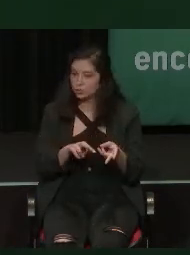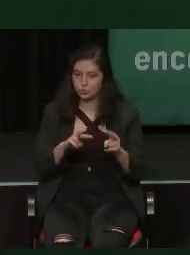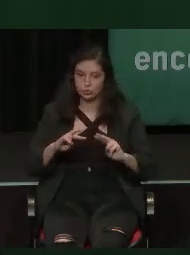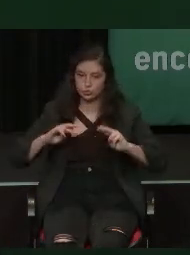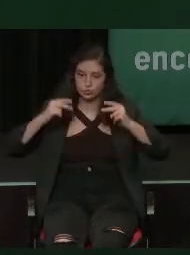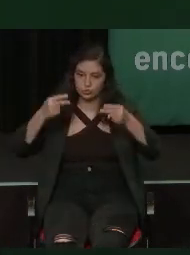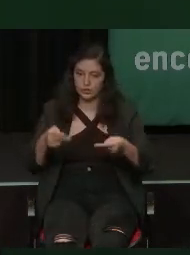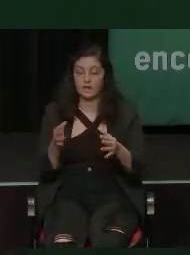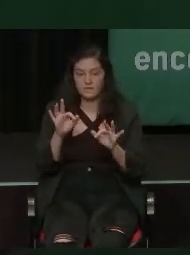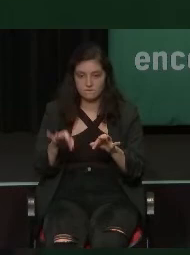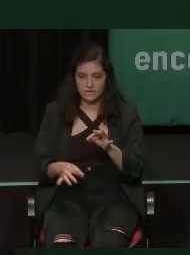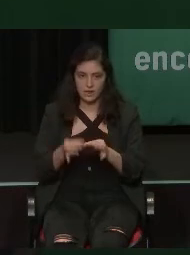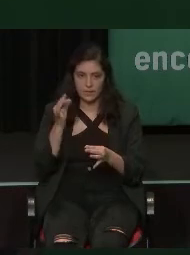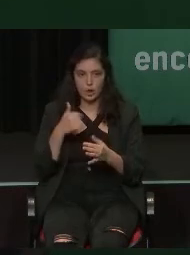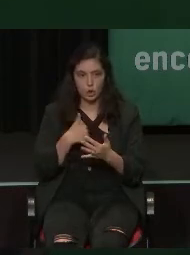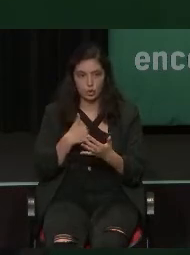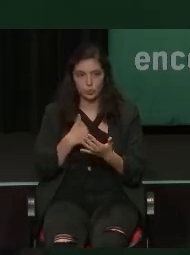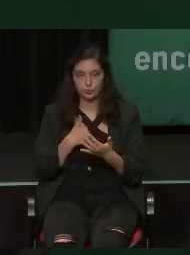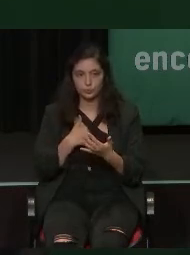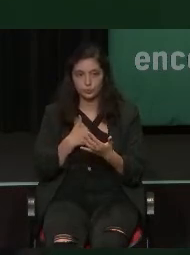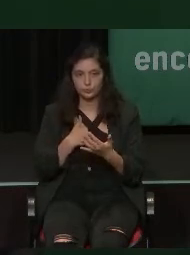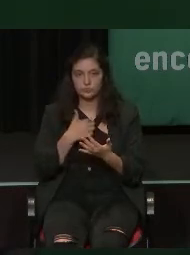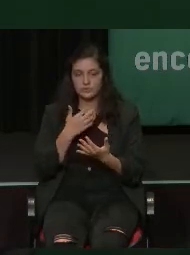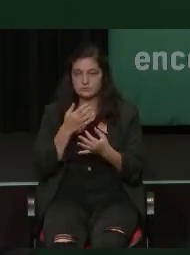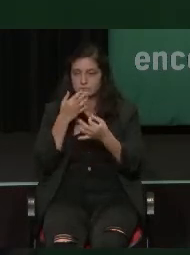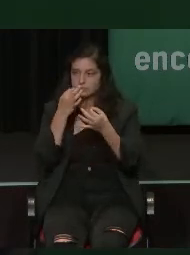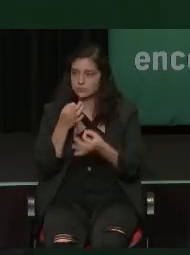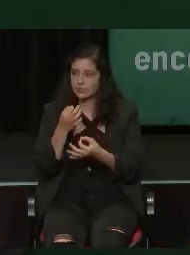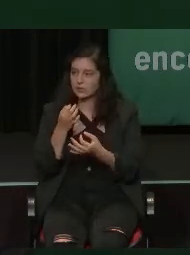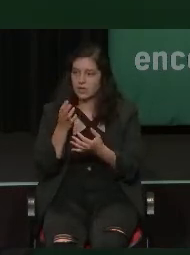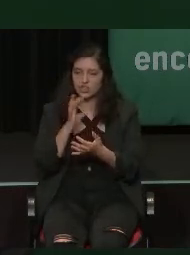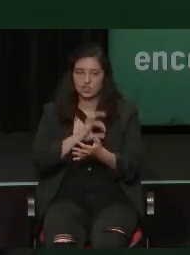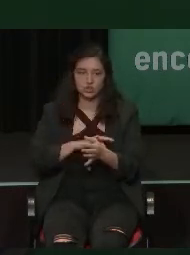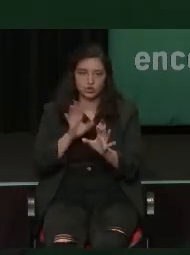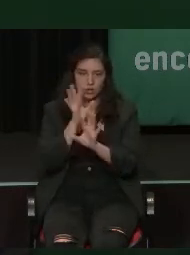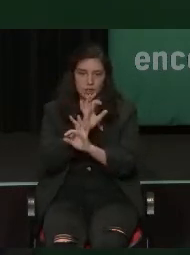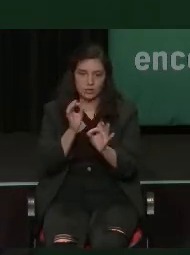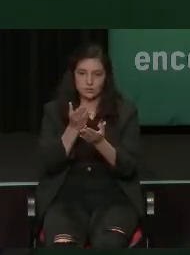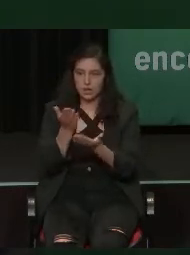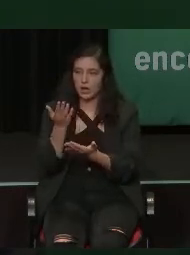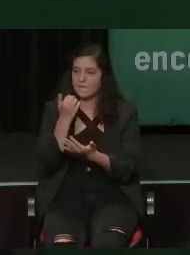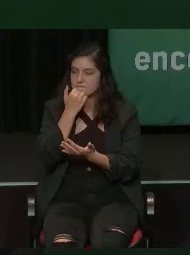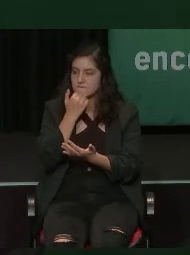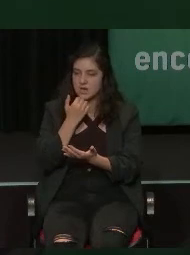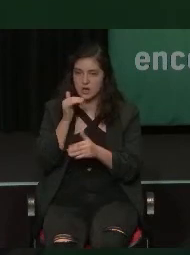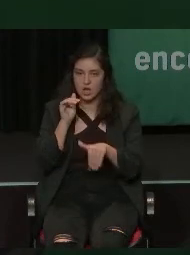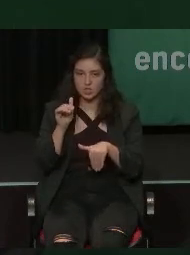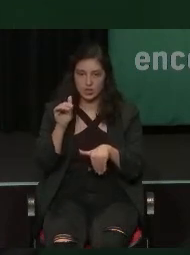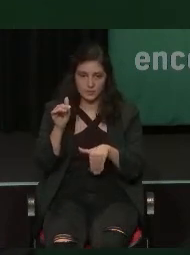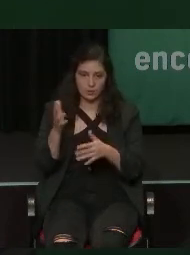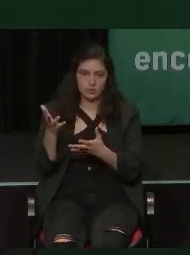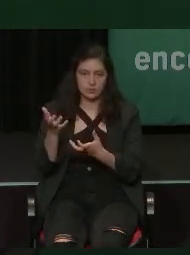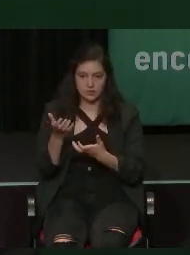transitions. Finally, I would like to assure Your Excellency that it is the honor of Egypt to